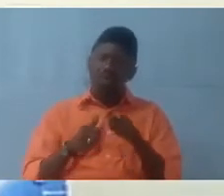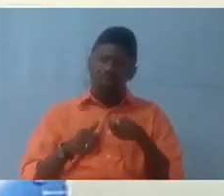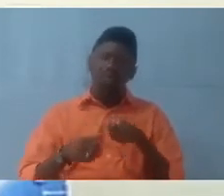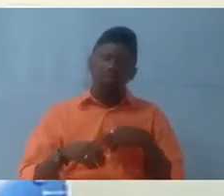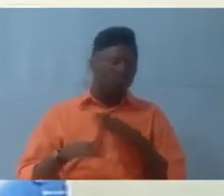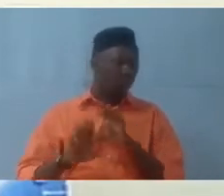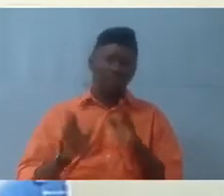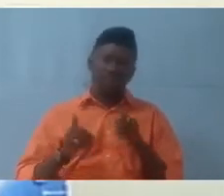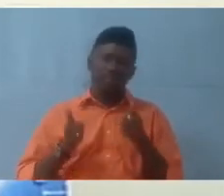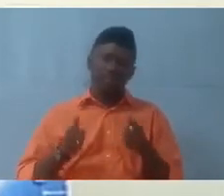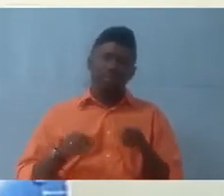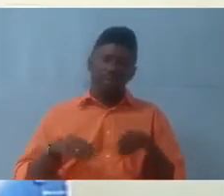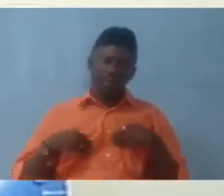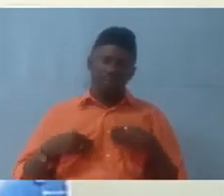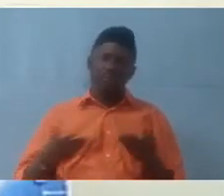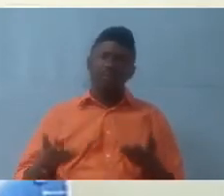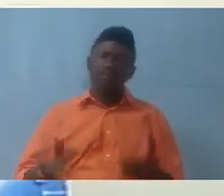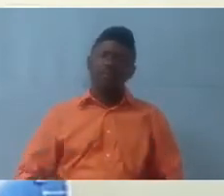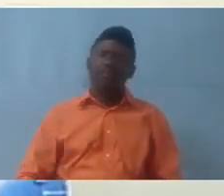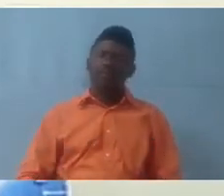follow.